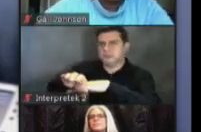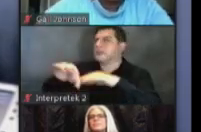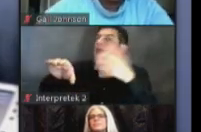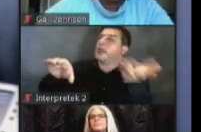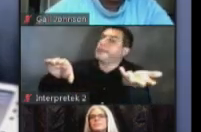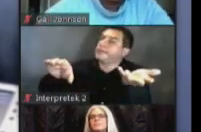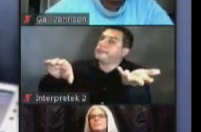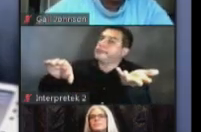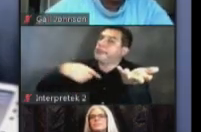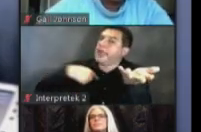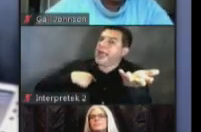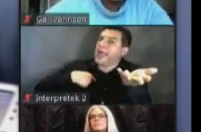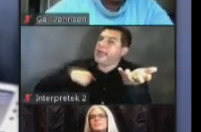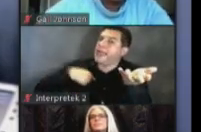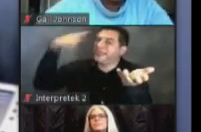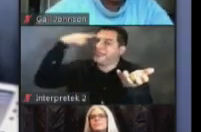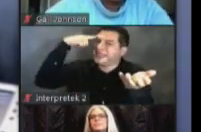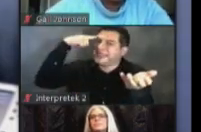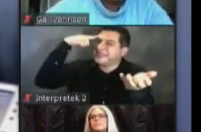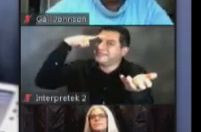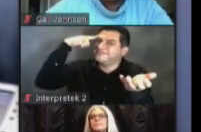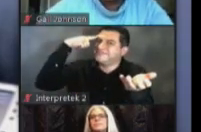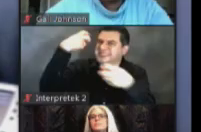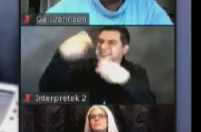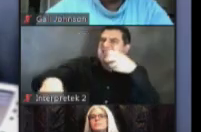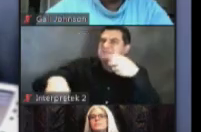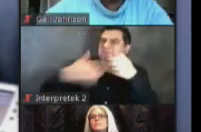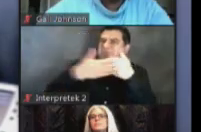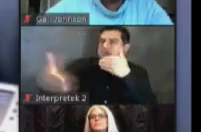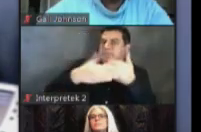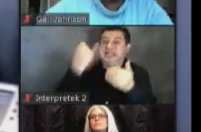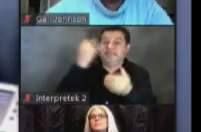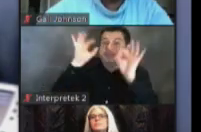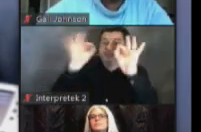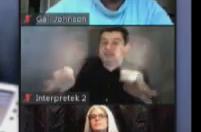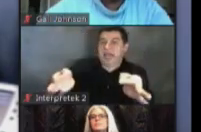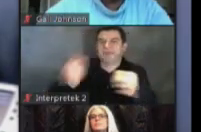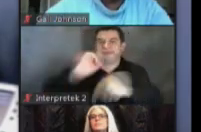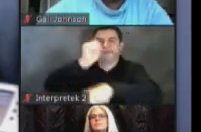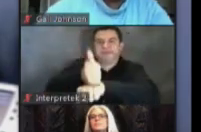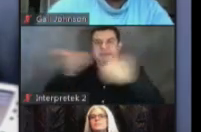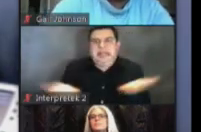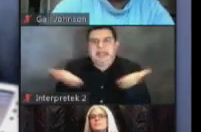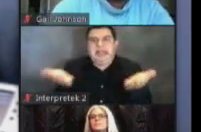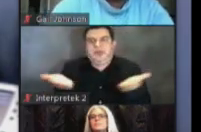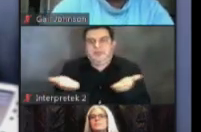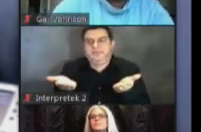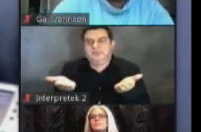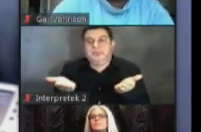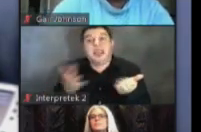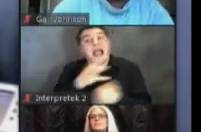same going forward if we implement that here. Plus, there's going to be a certain amount of economic